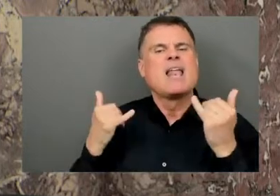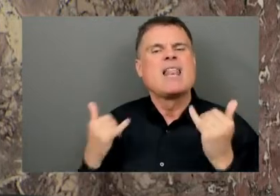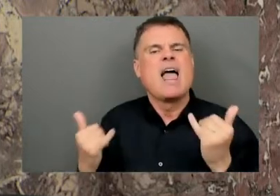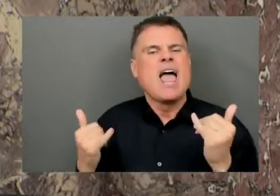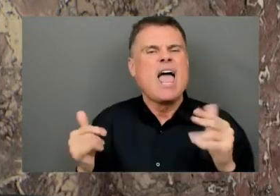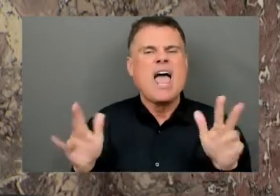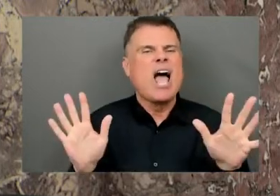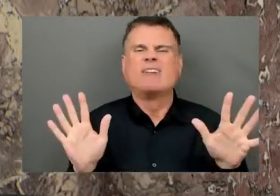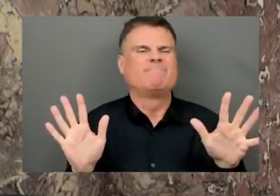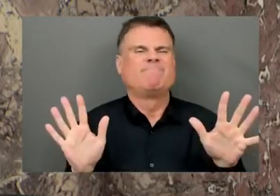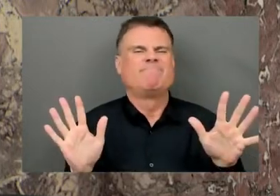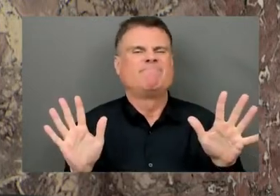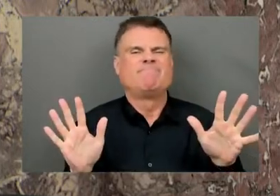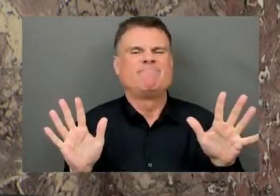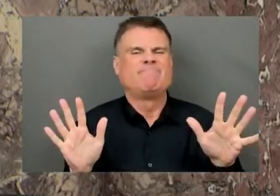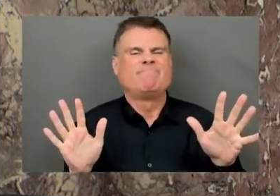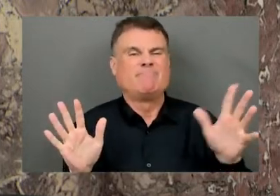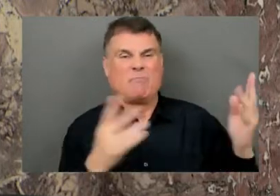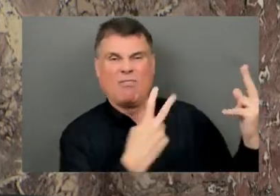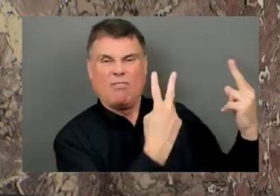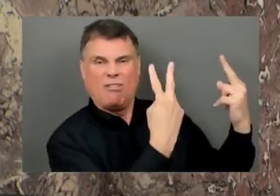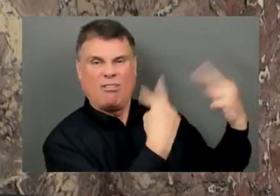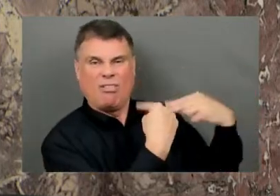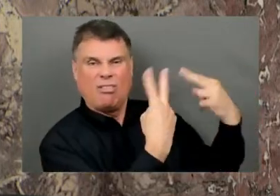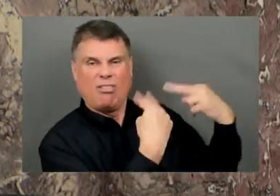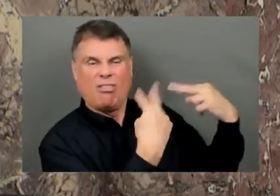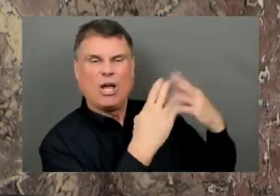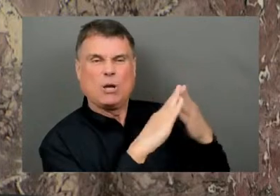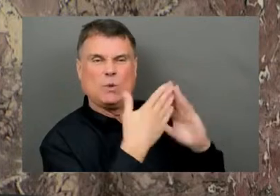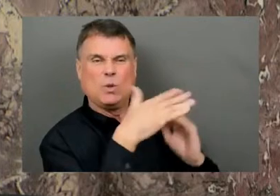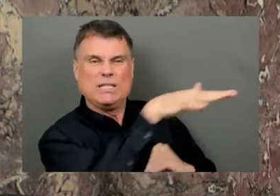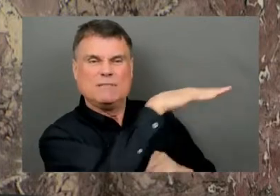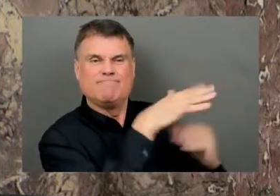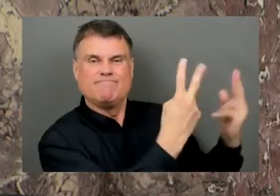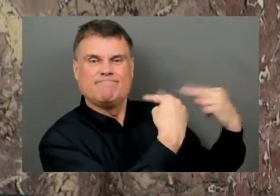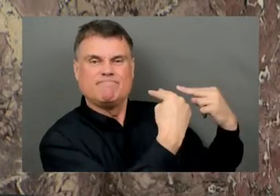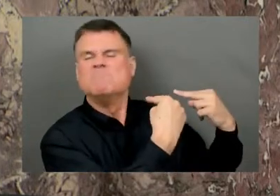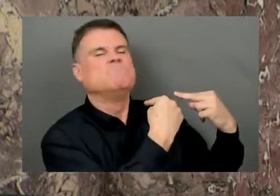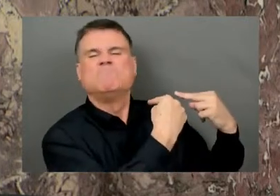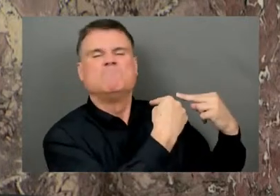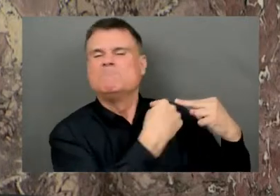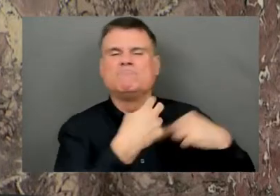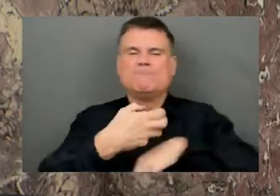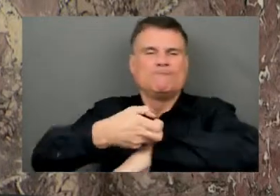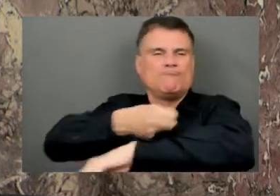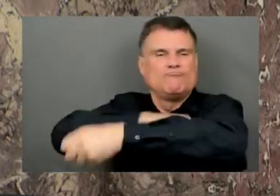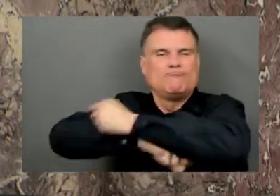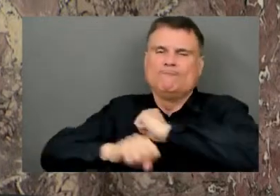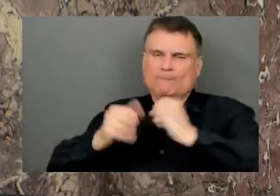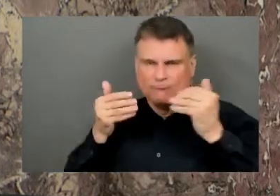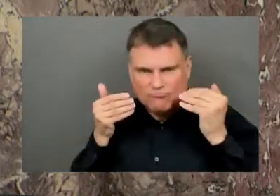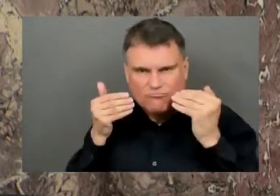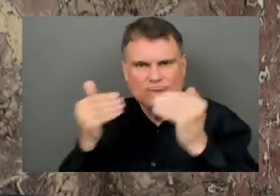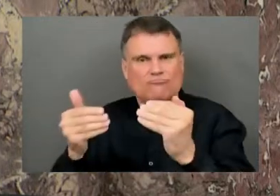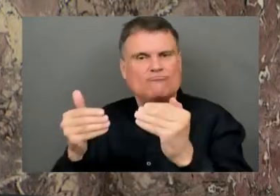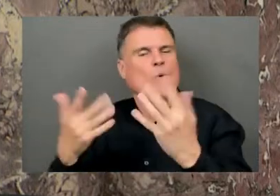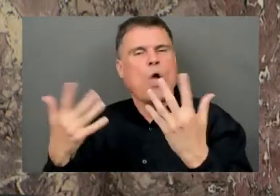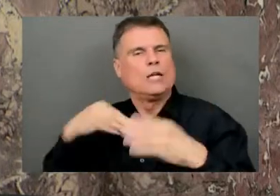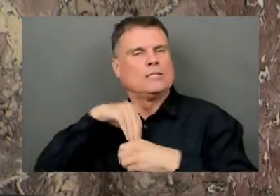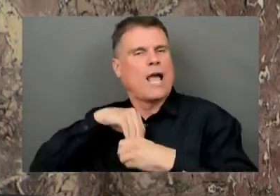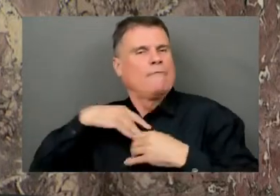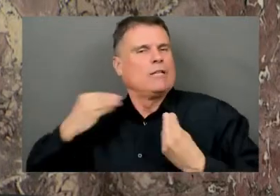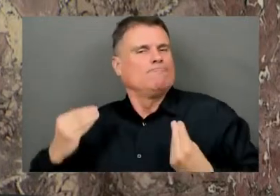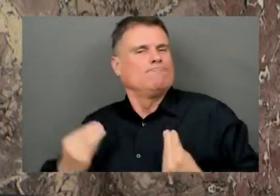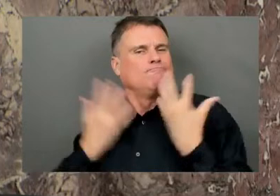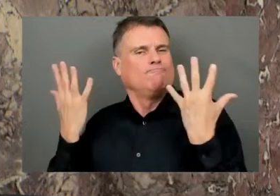community and inspiring younger generations to follow their passion. Mr. Speaker,